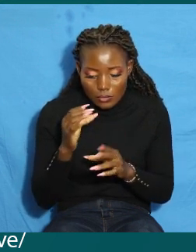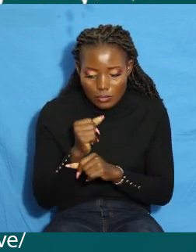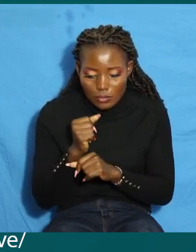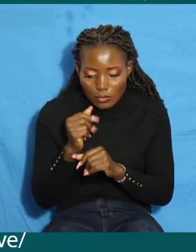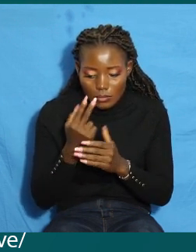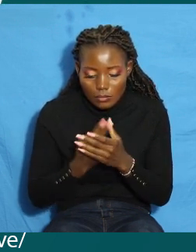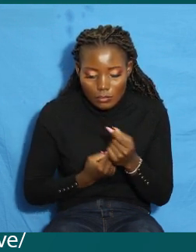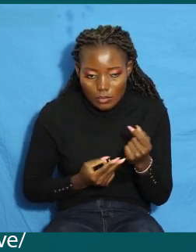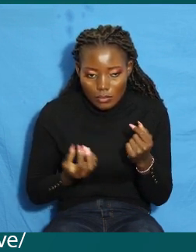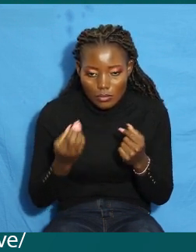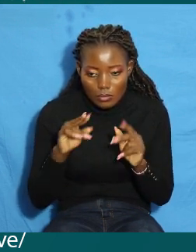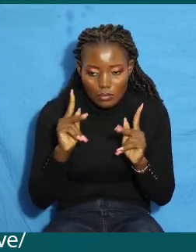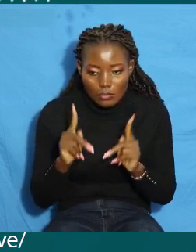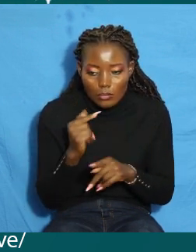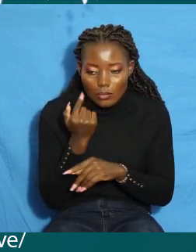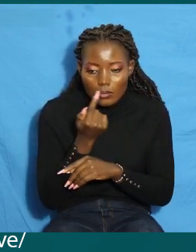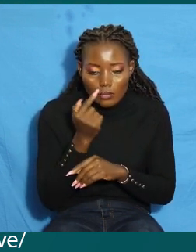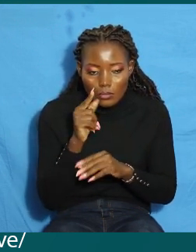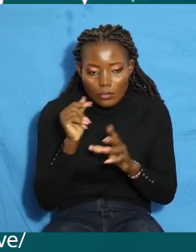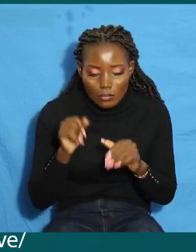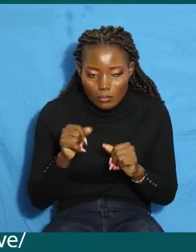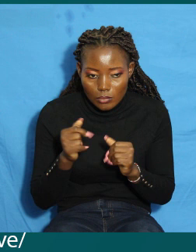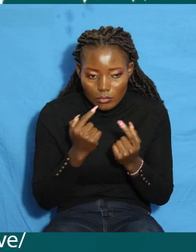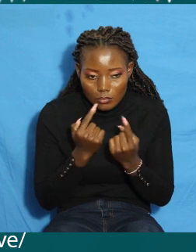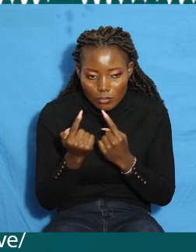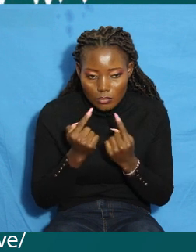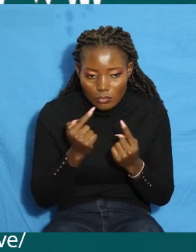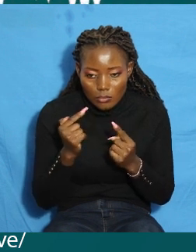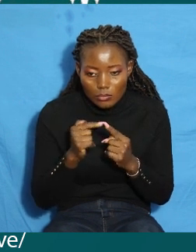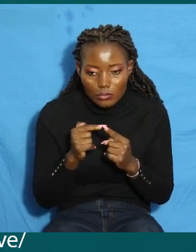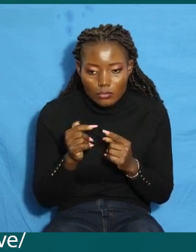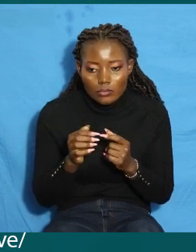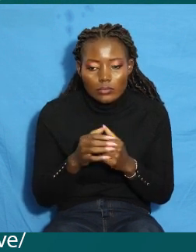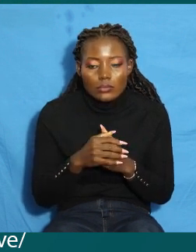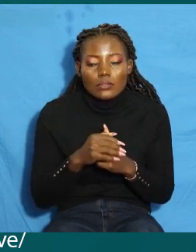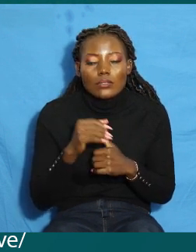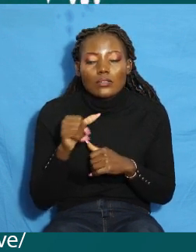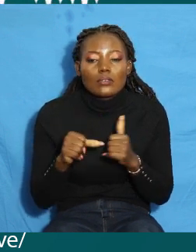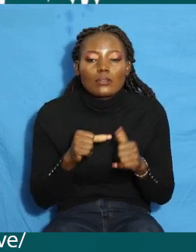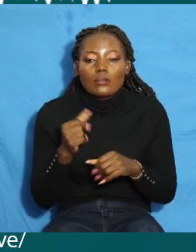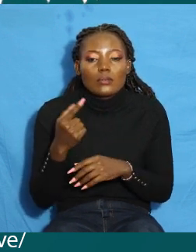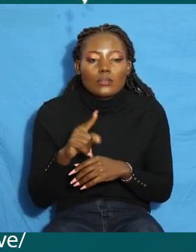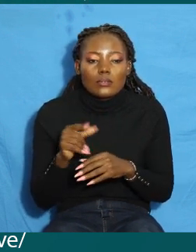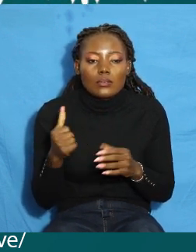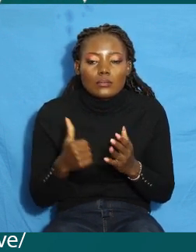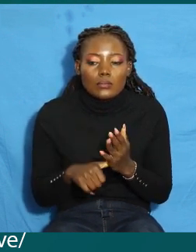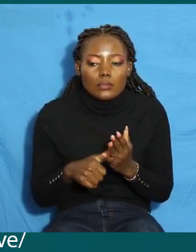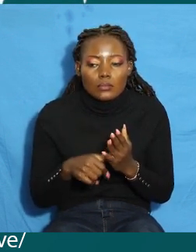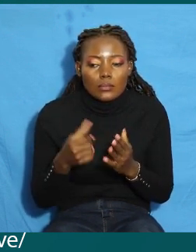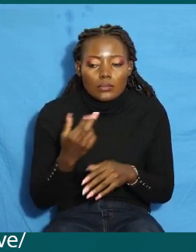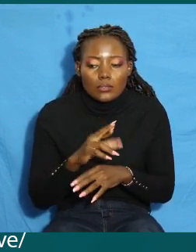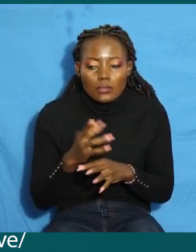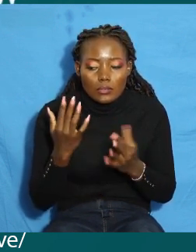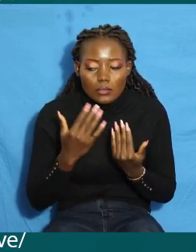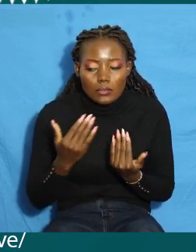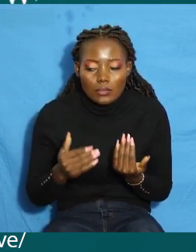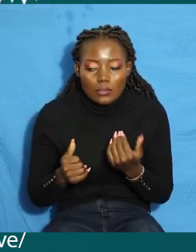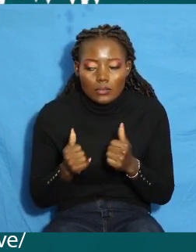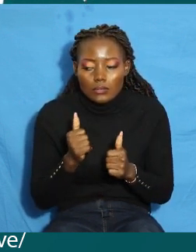partner that you can always vent your frustrations or feelings that are not